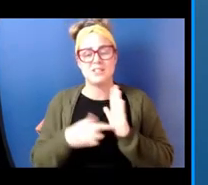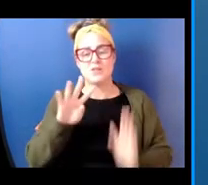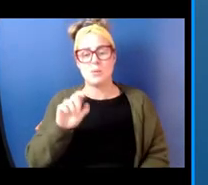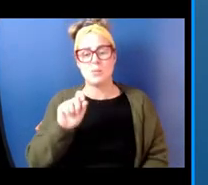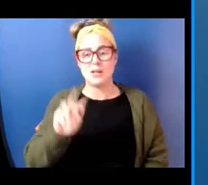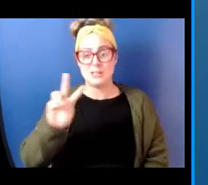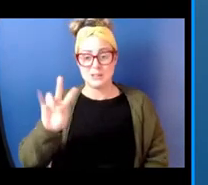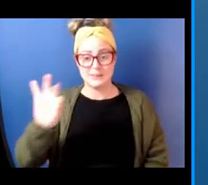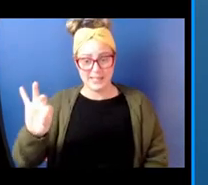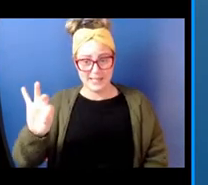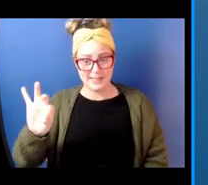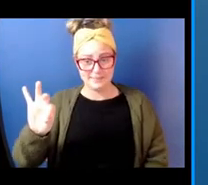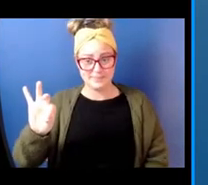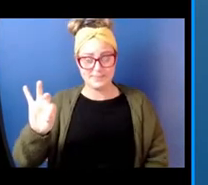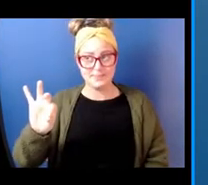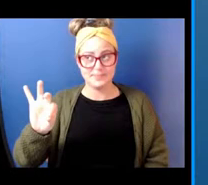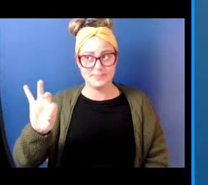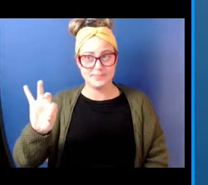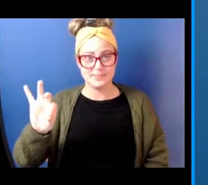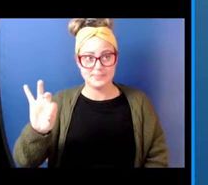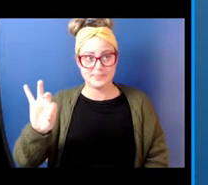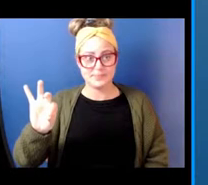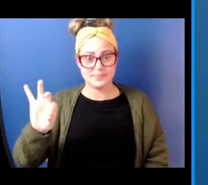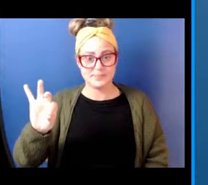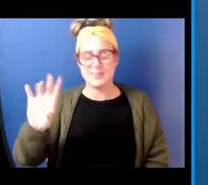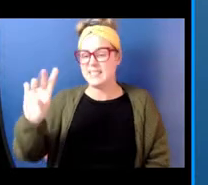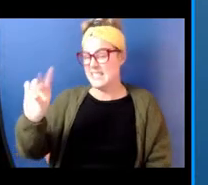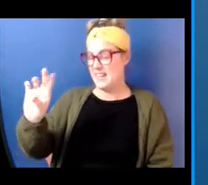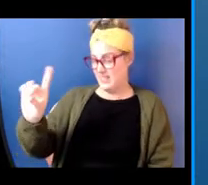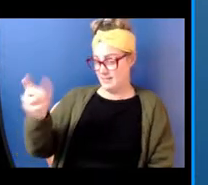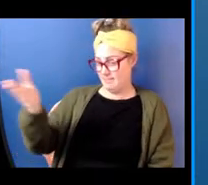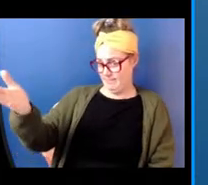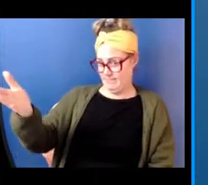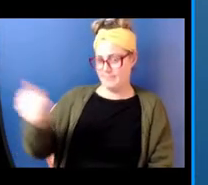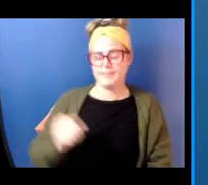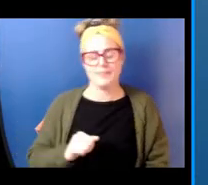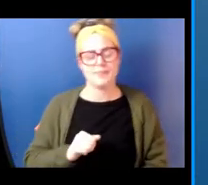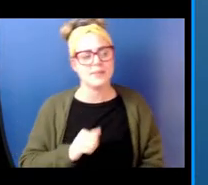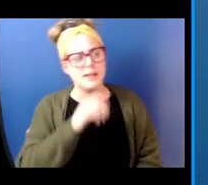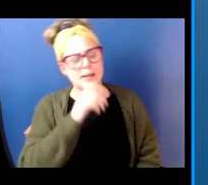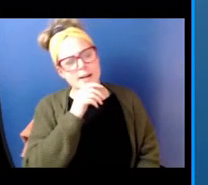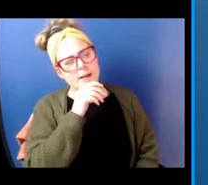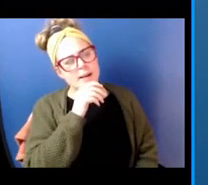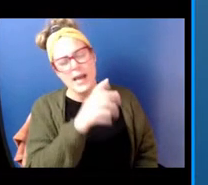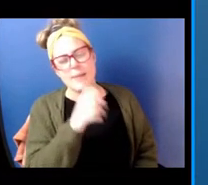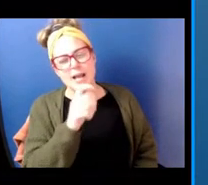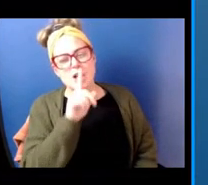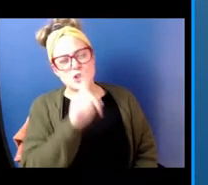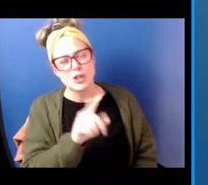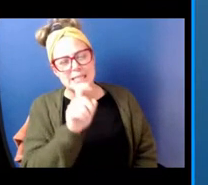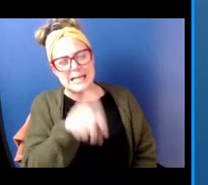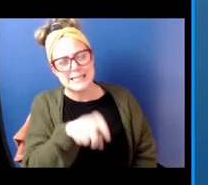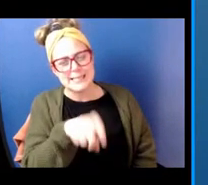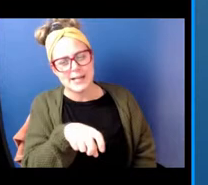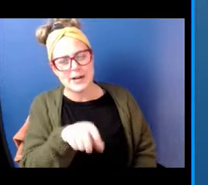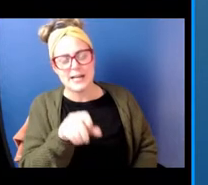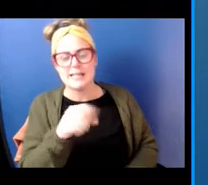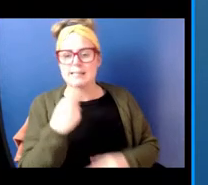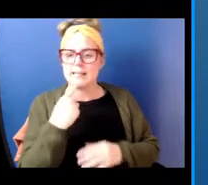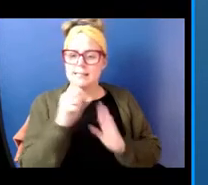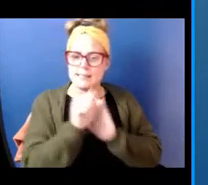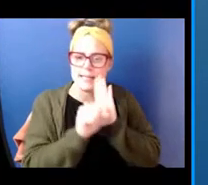that um I'm not sure is really necessary it says in States using a caucus